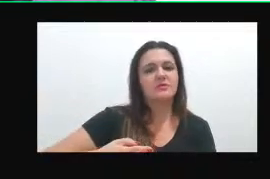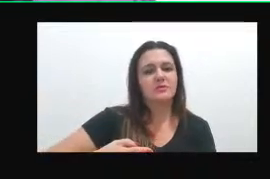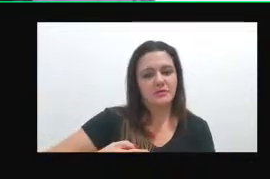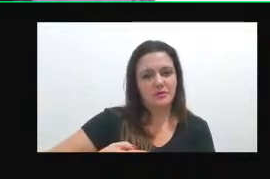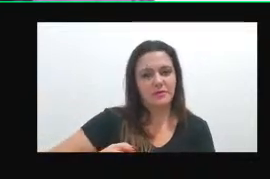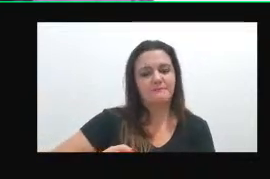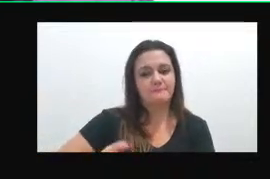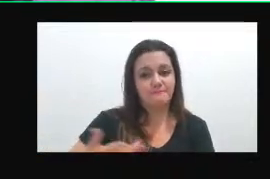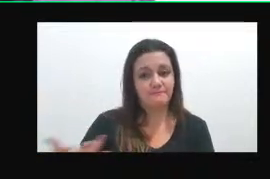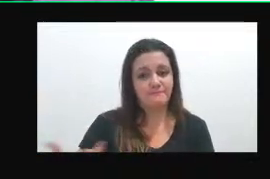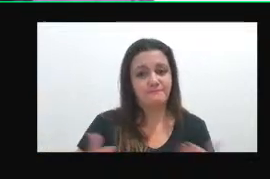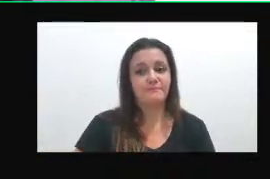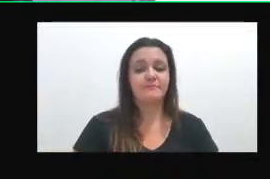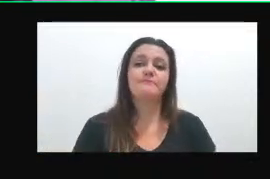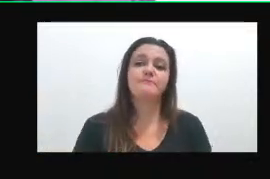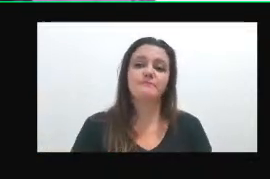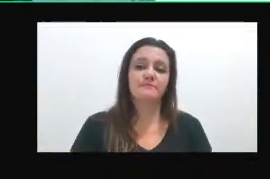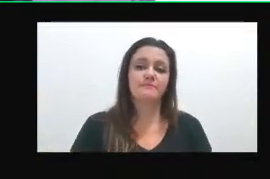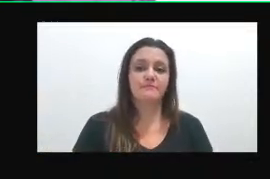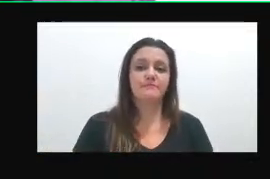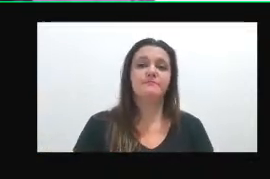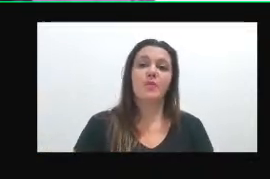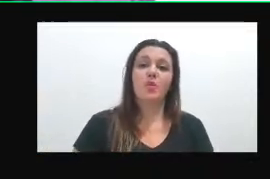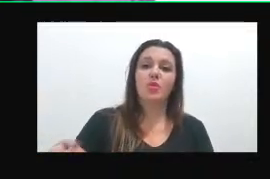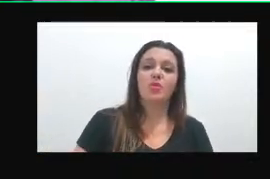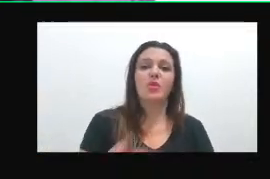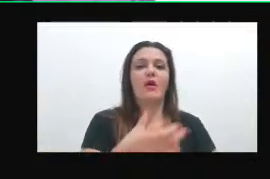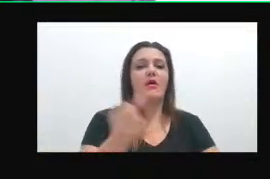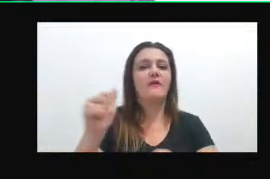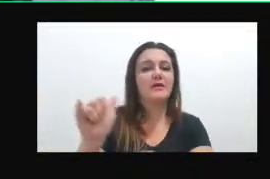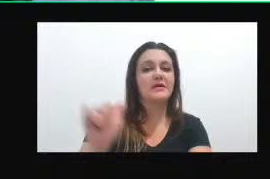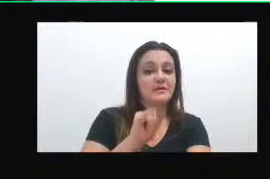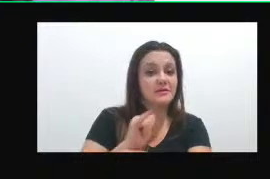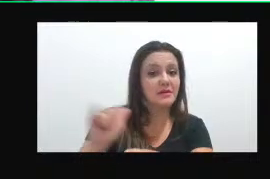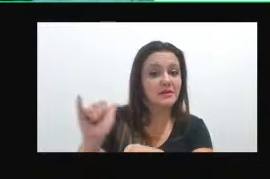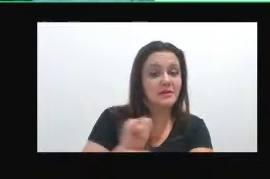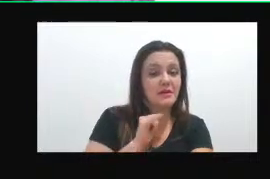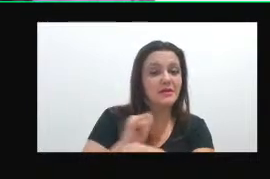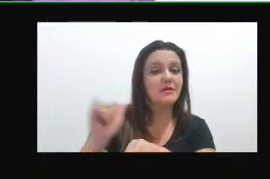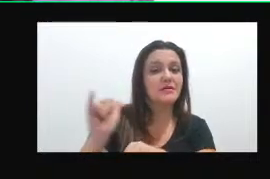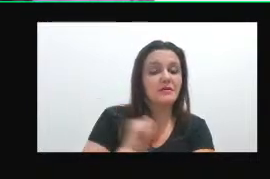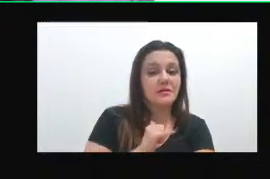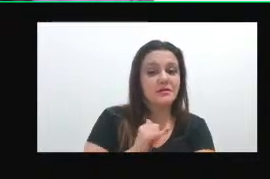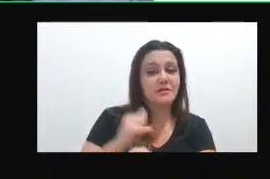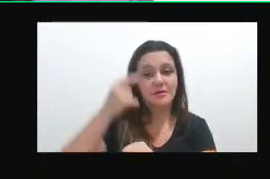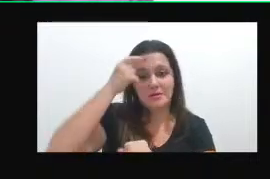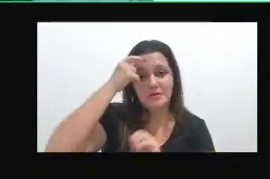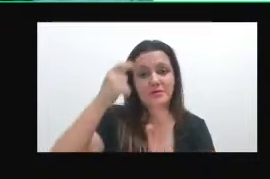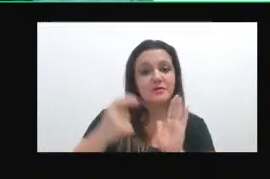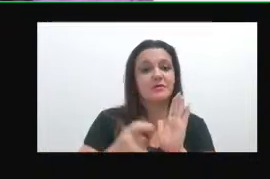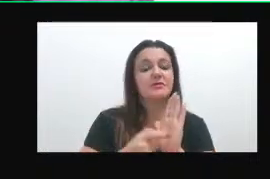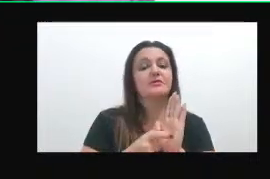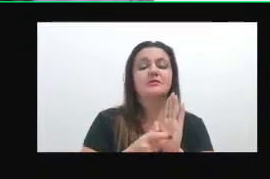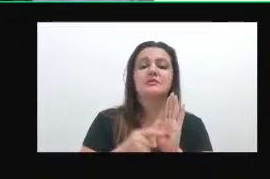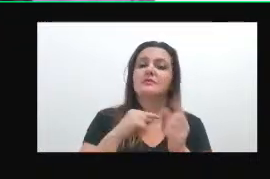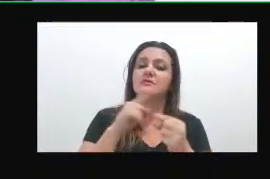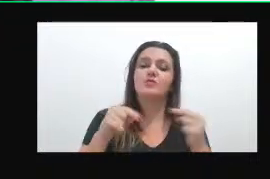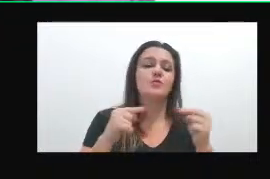the new AI tools, this idea of learning a language has never gone